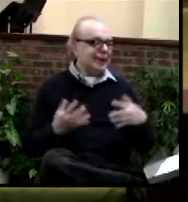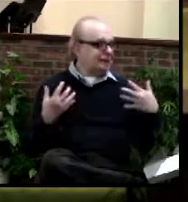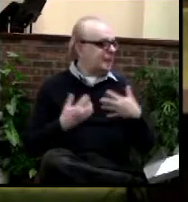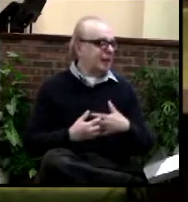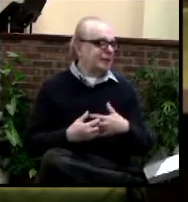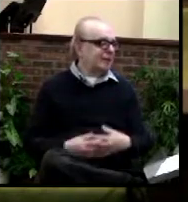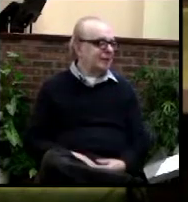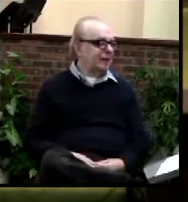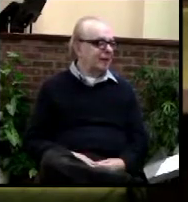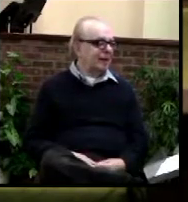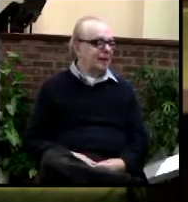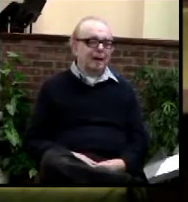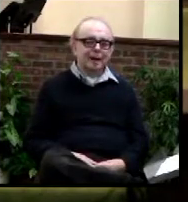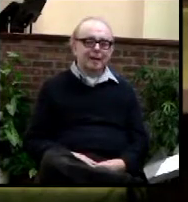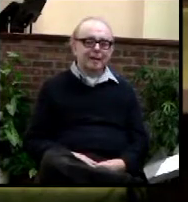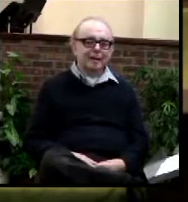You're going to write a new chorus.